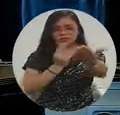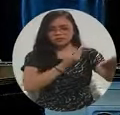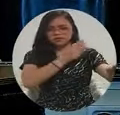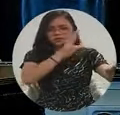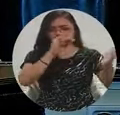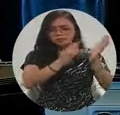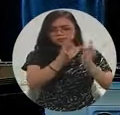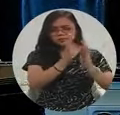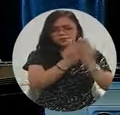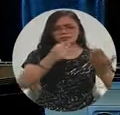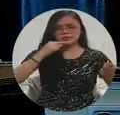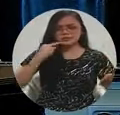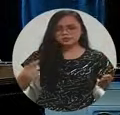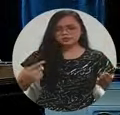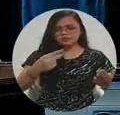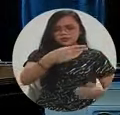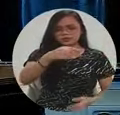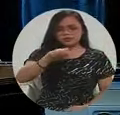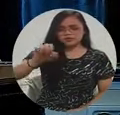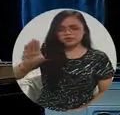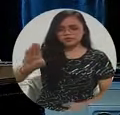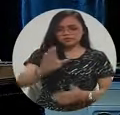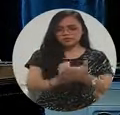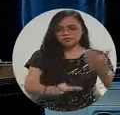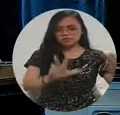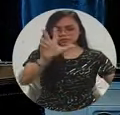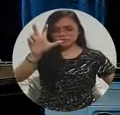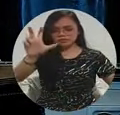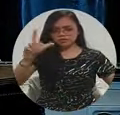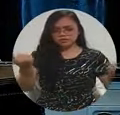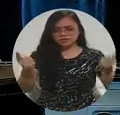have said in the Bible, in the book of Hebrews chapter 13,